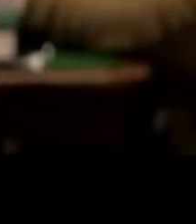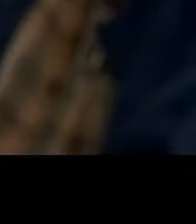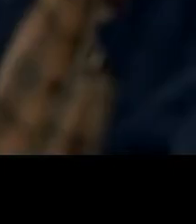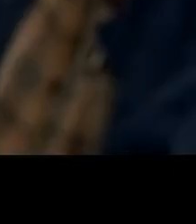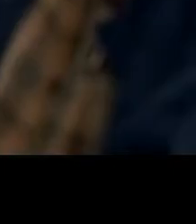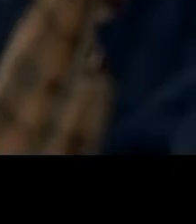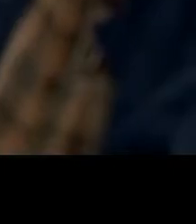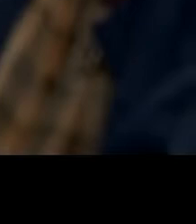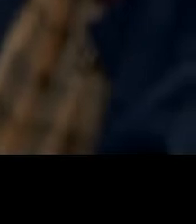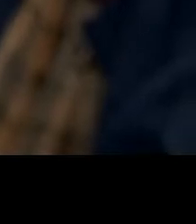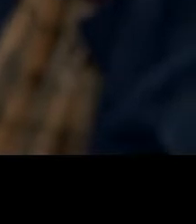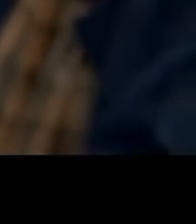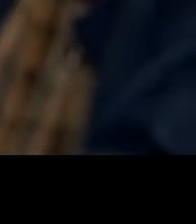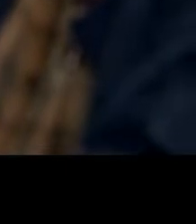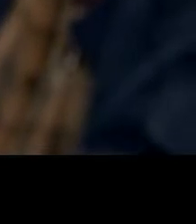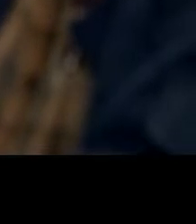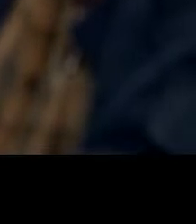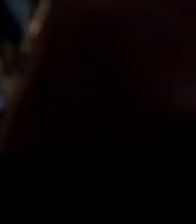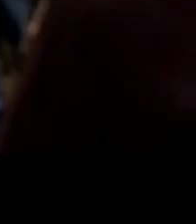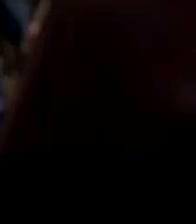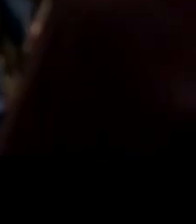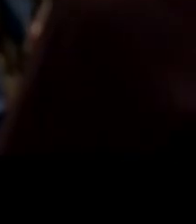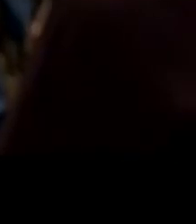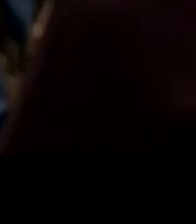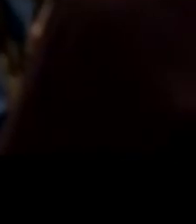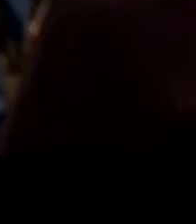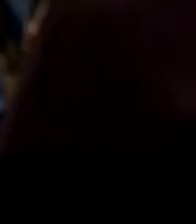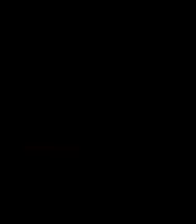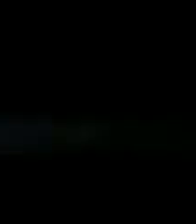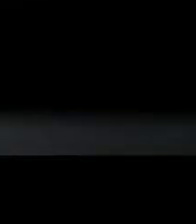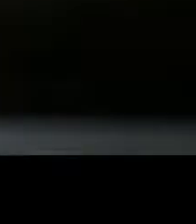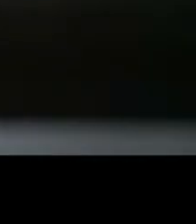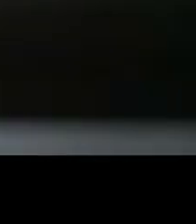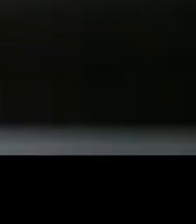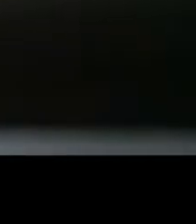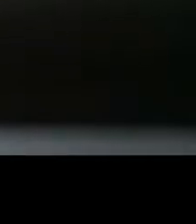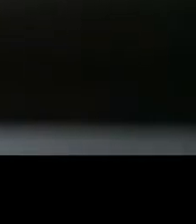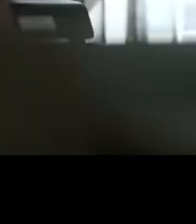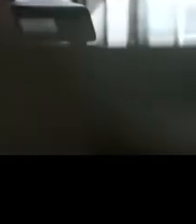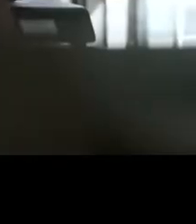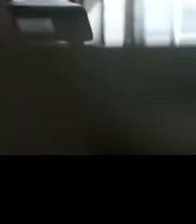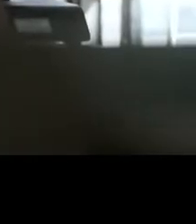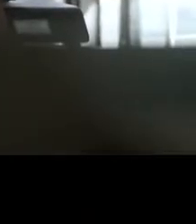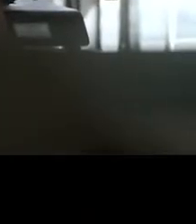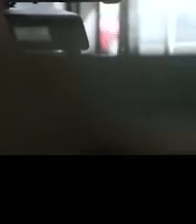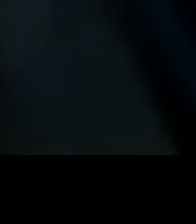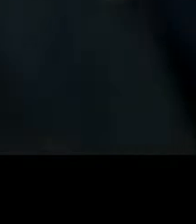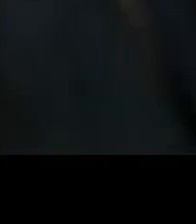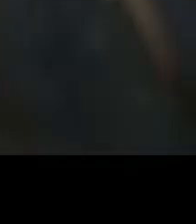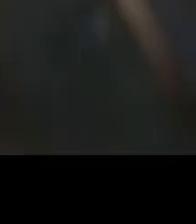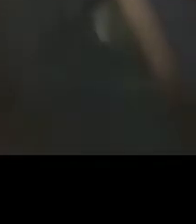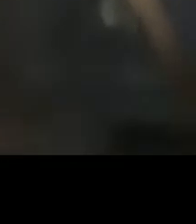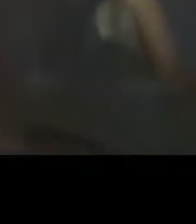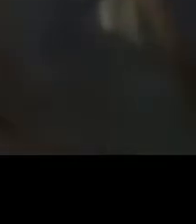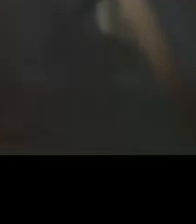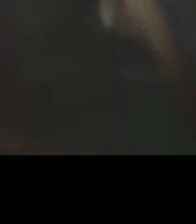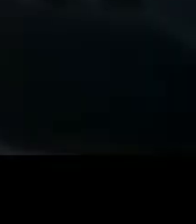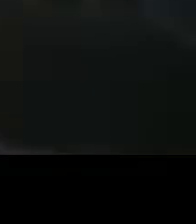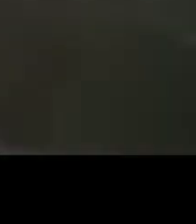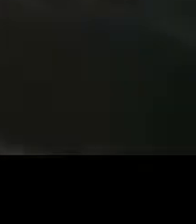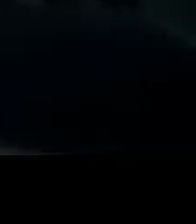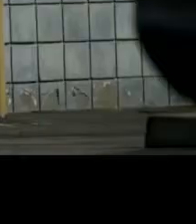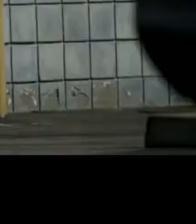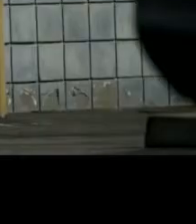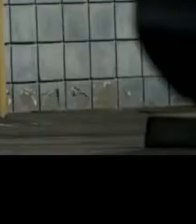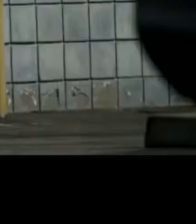the Asperger's. He doesn't mean it. I mean it. She tanked that hand. I want a boyfriend. It's normal to have